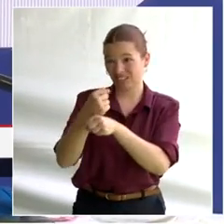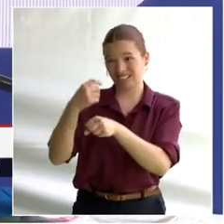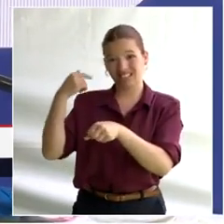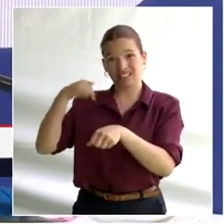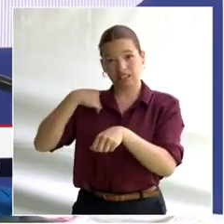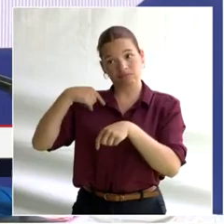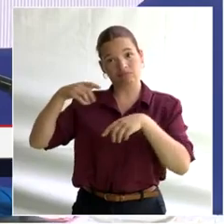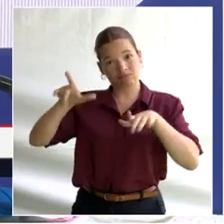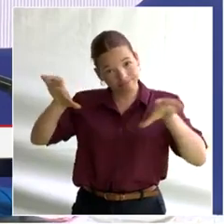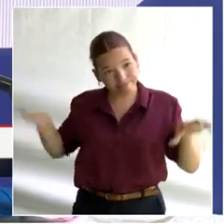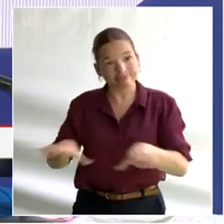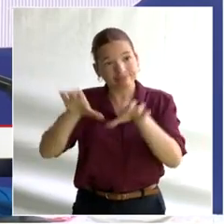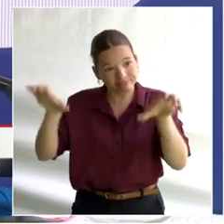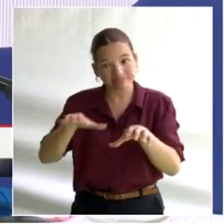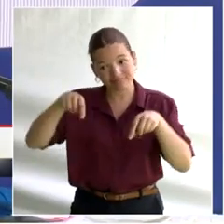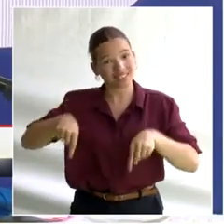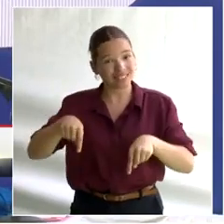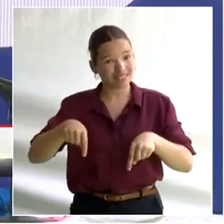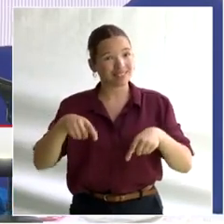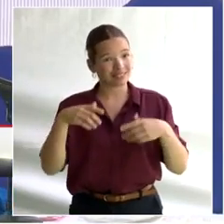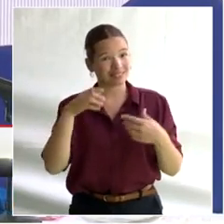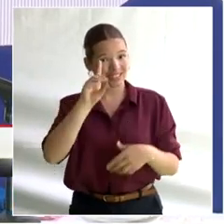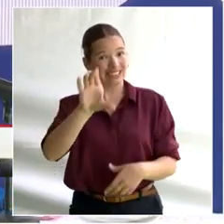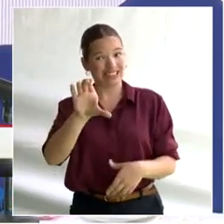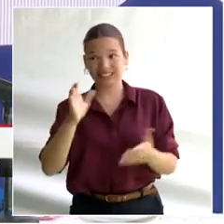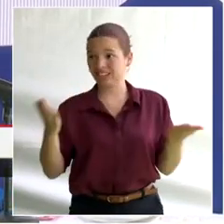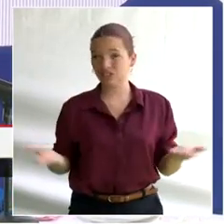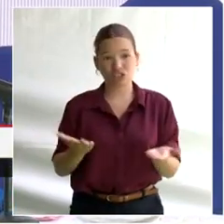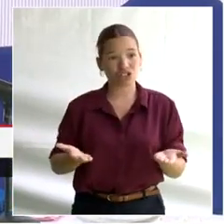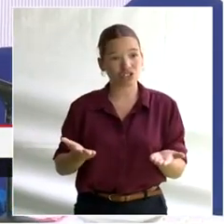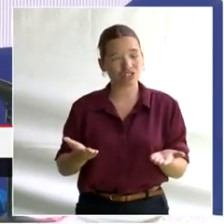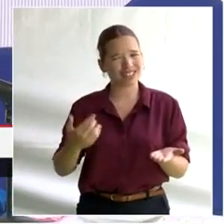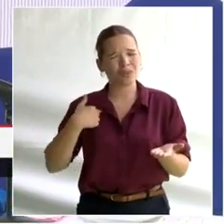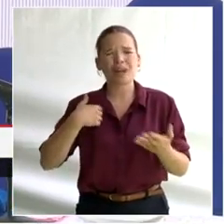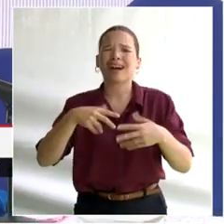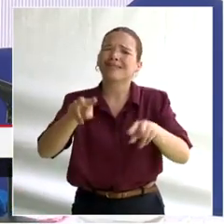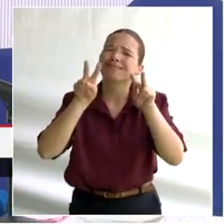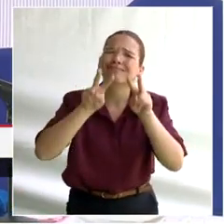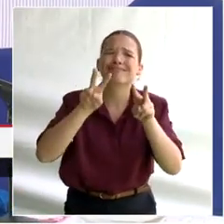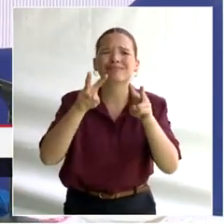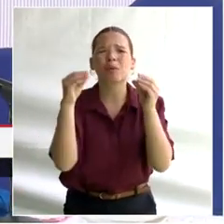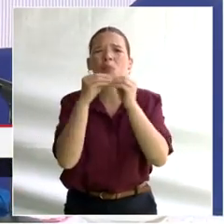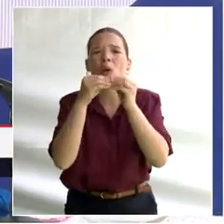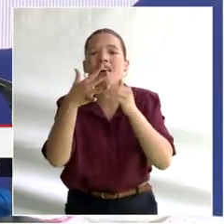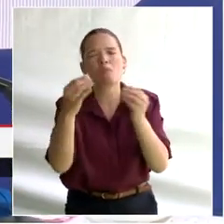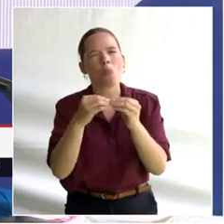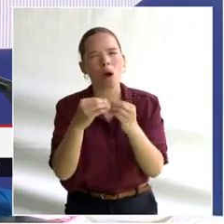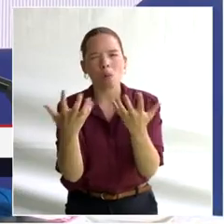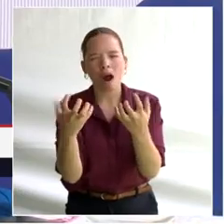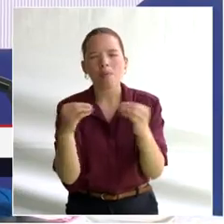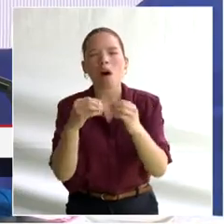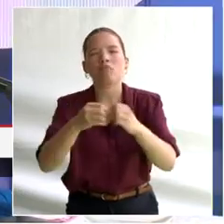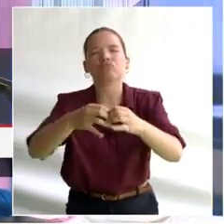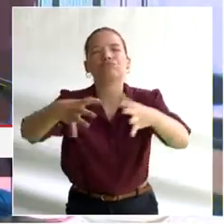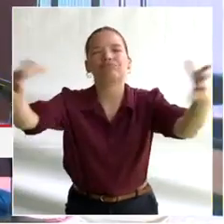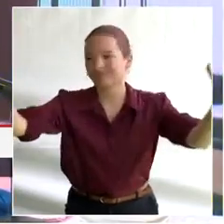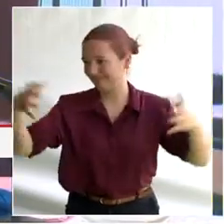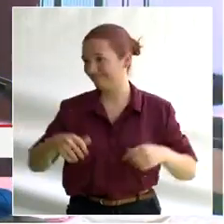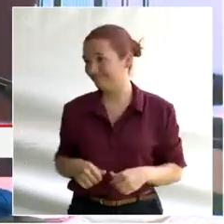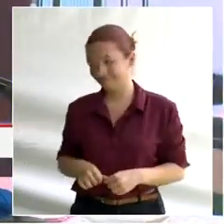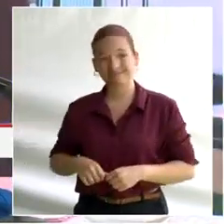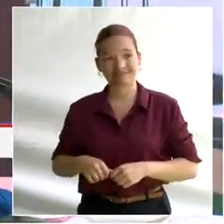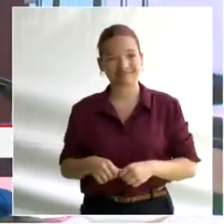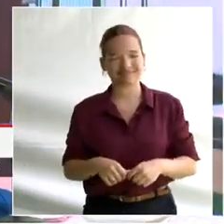tennis tournament and elevate this tennis tournament. I have to just say, shout out to having a vision unfold